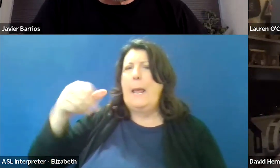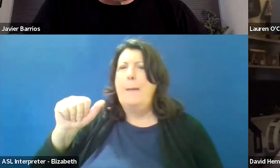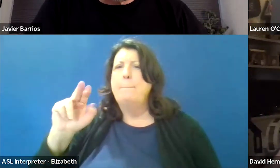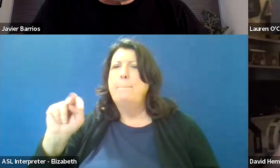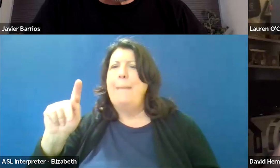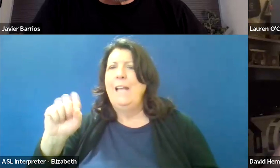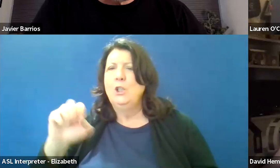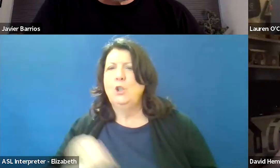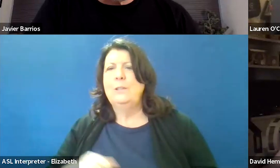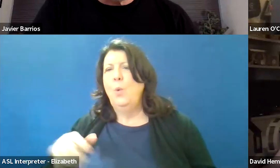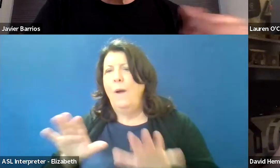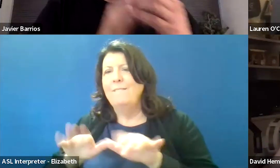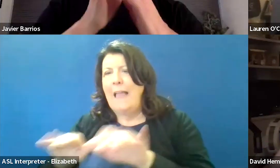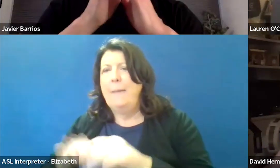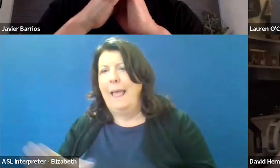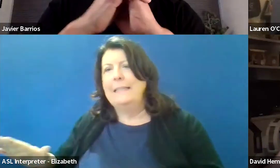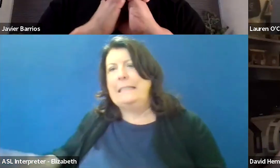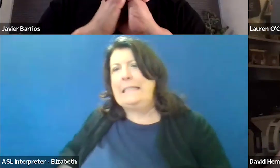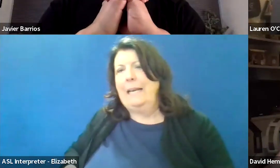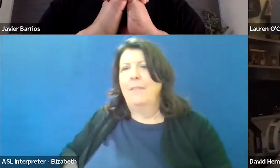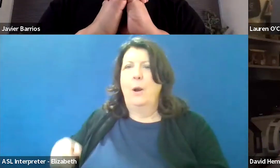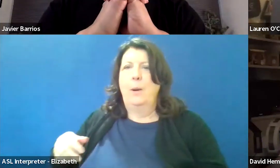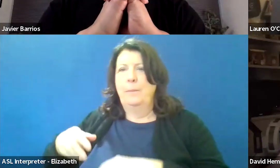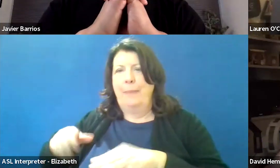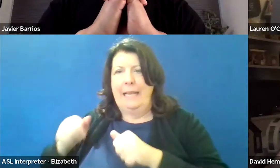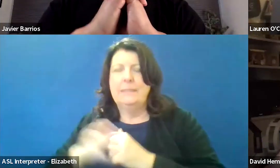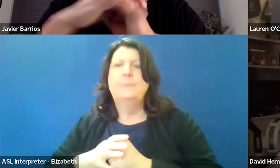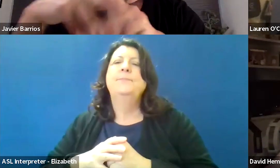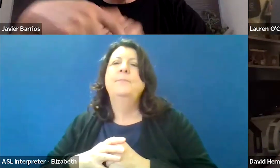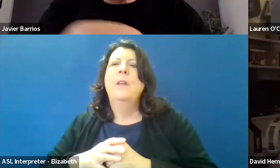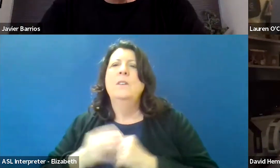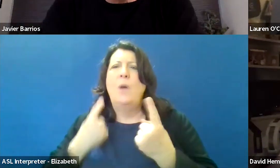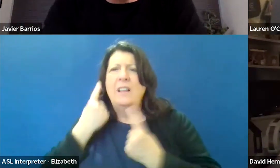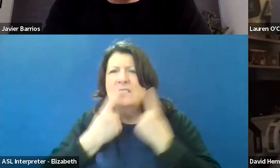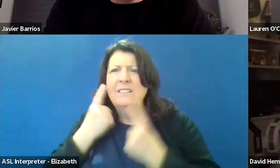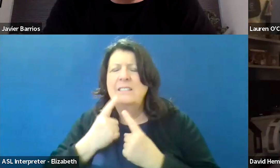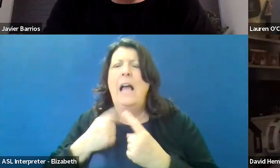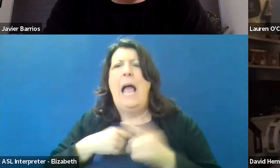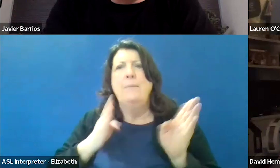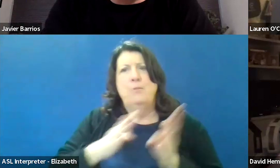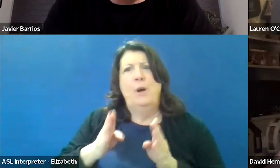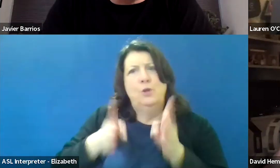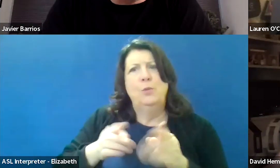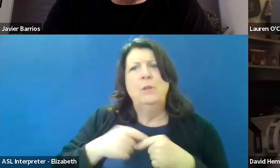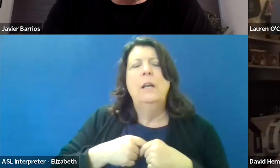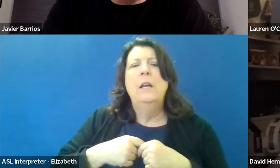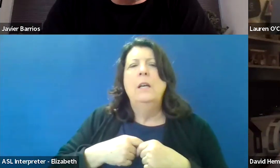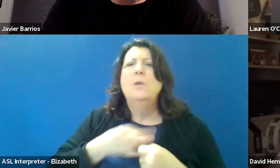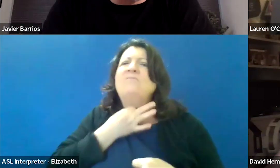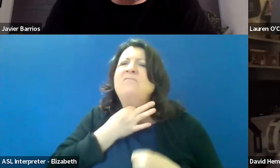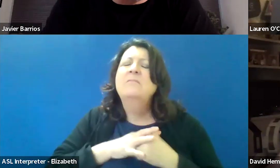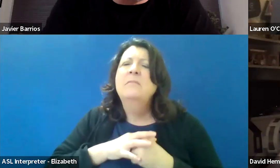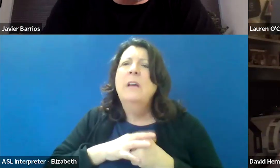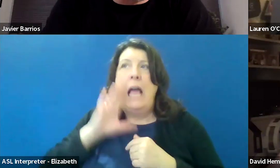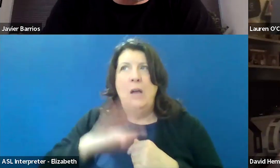preparation wise, like who are these people, you know? And I knew from what Alexander wanted, he wanted